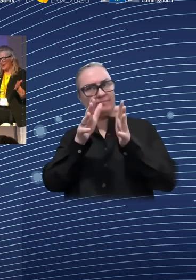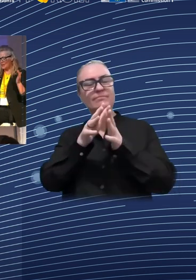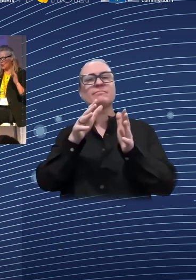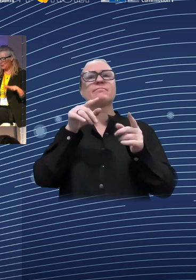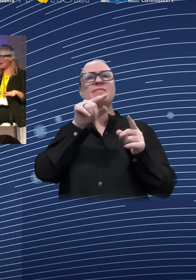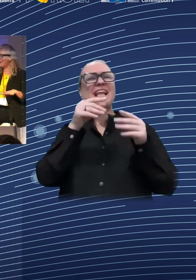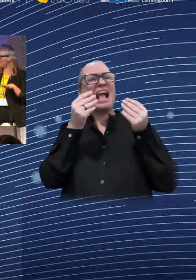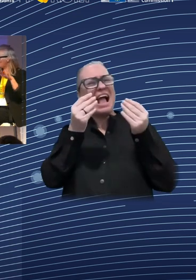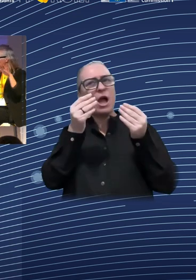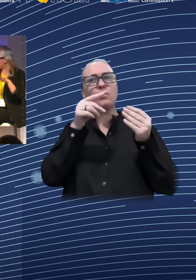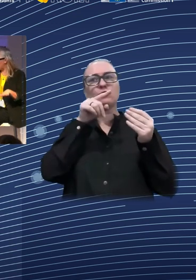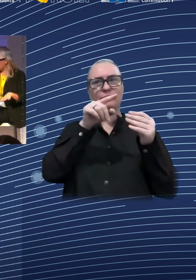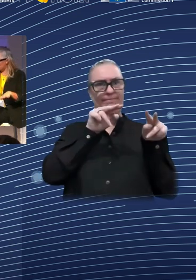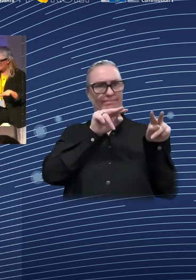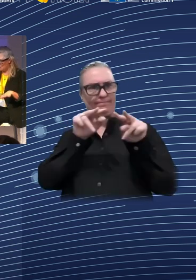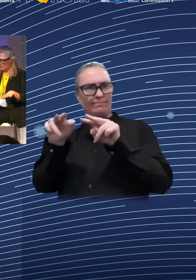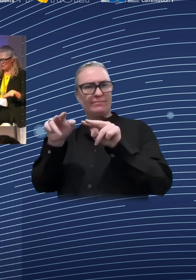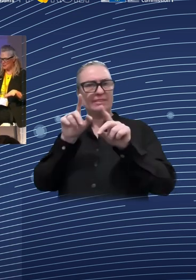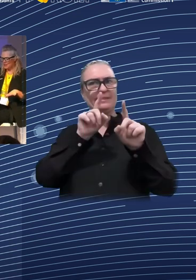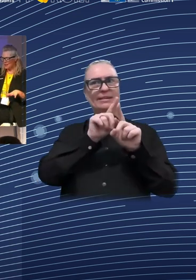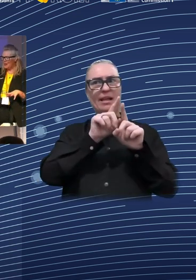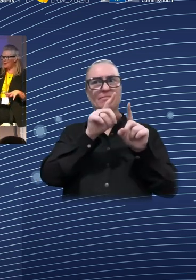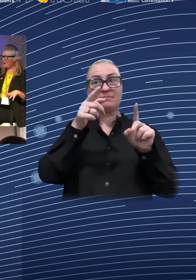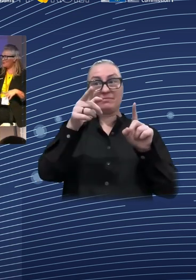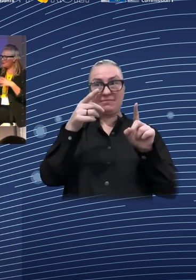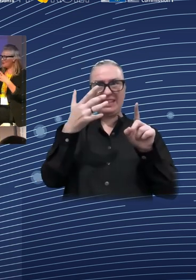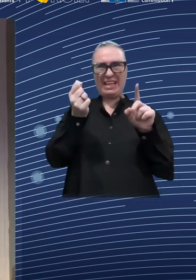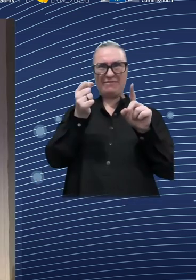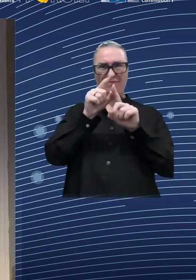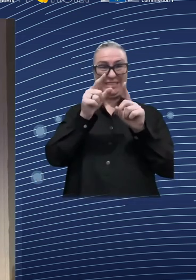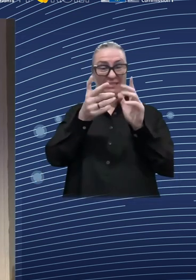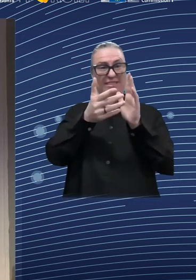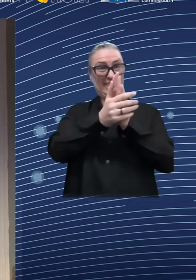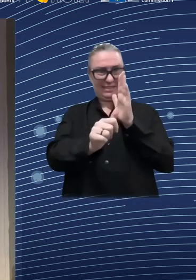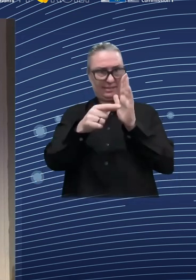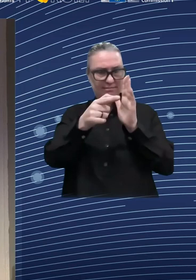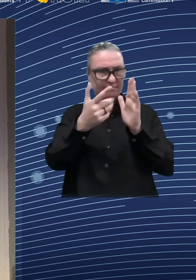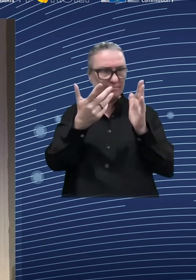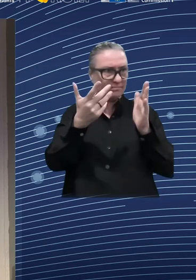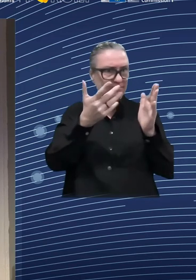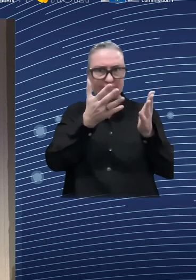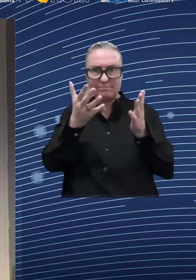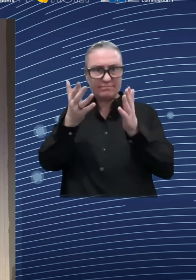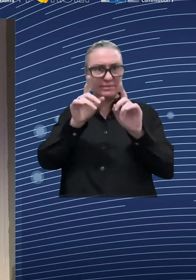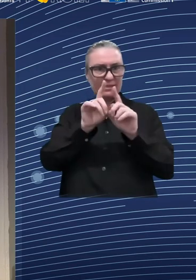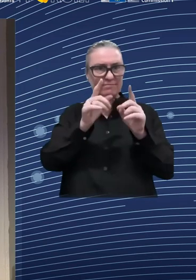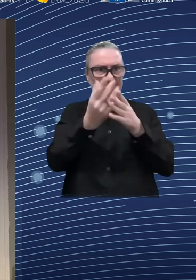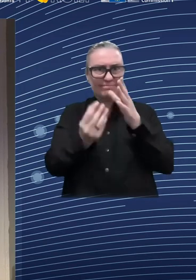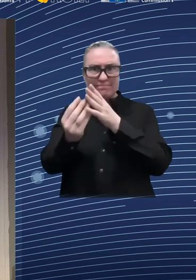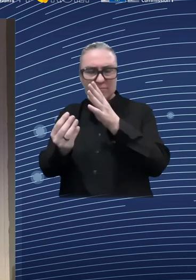learning, and top-down governance approaches? John, can you tell me, how